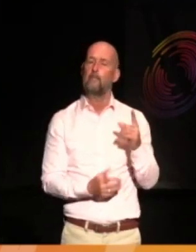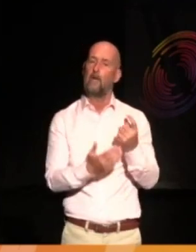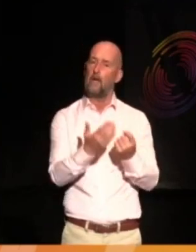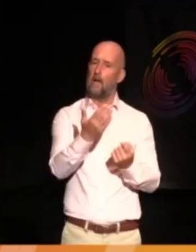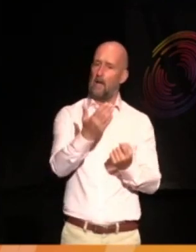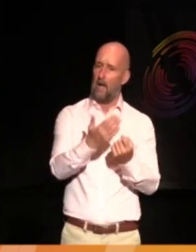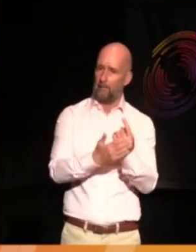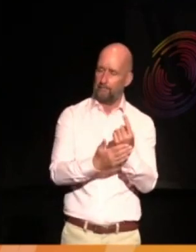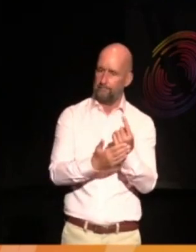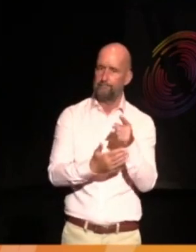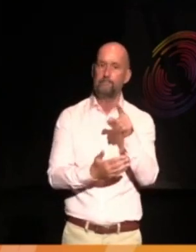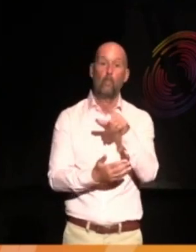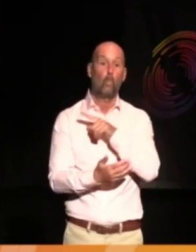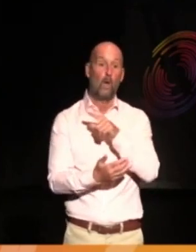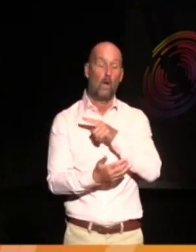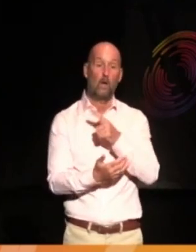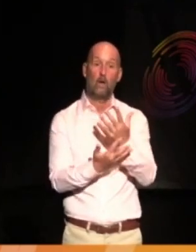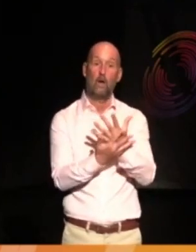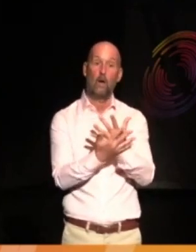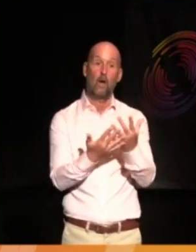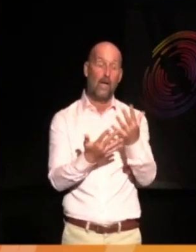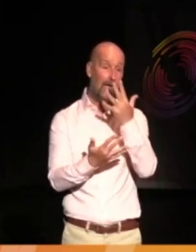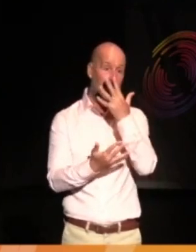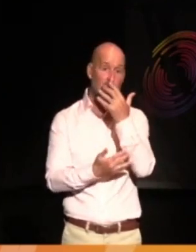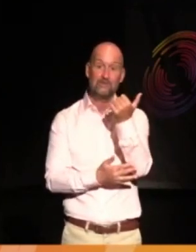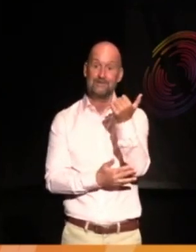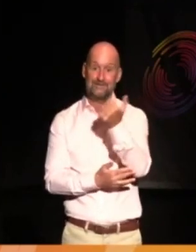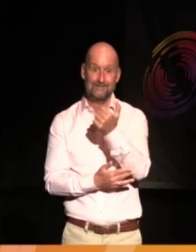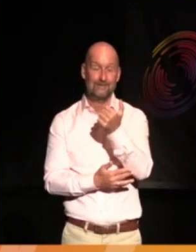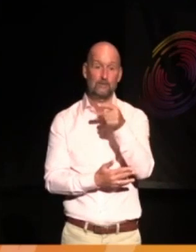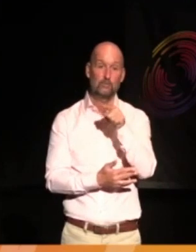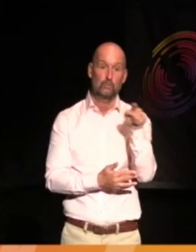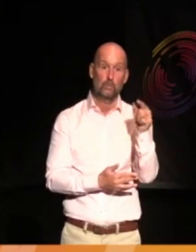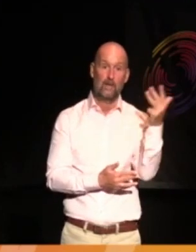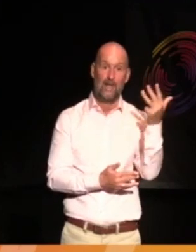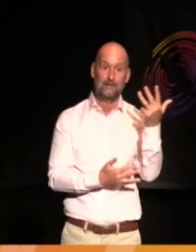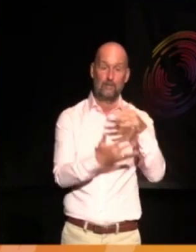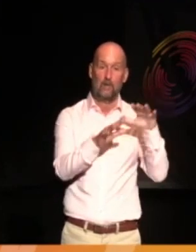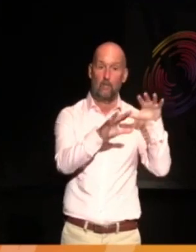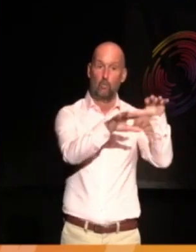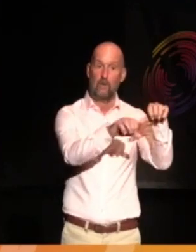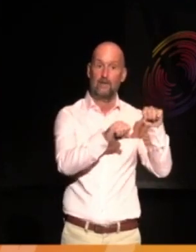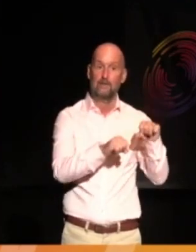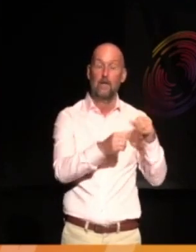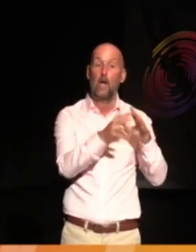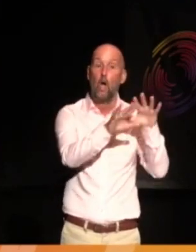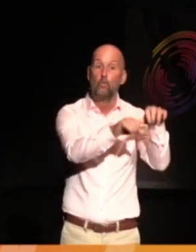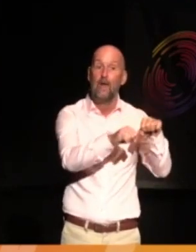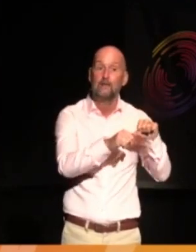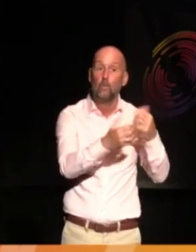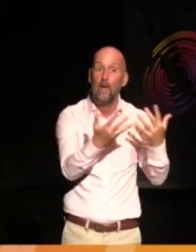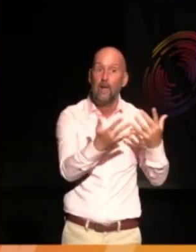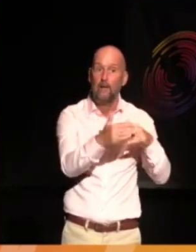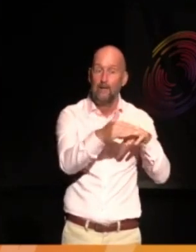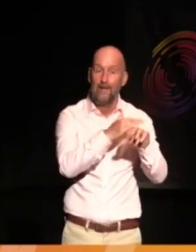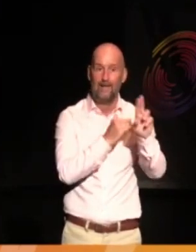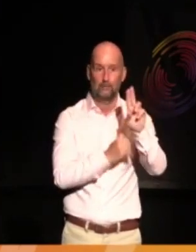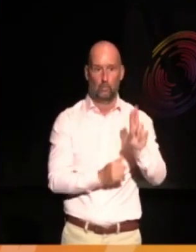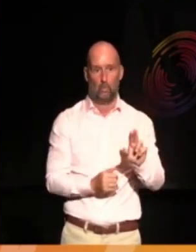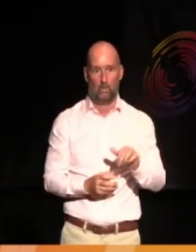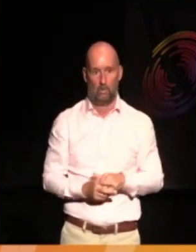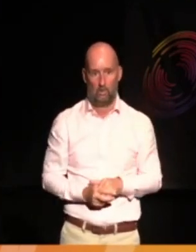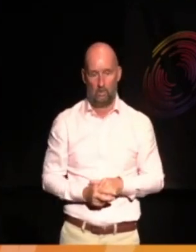The first is that most of the kids aged between 16 and 19 who are arrested in Chicago are arrested at school. And they're